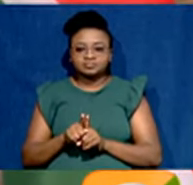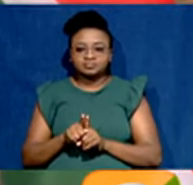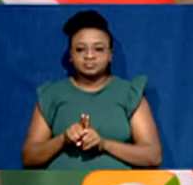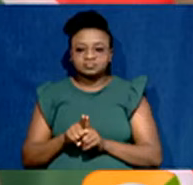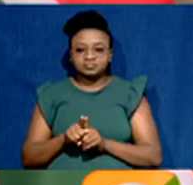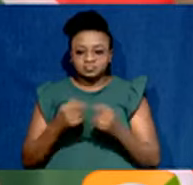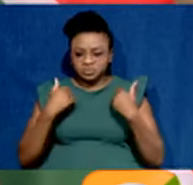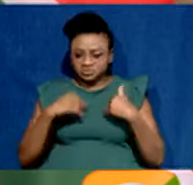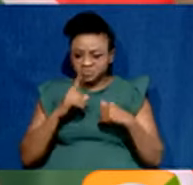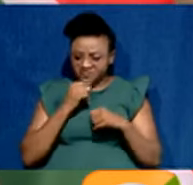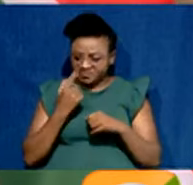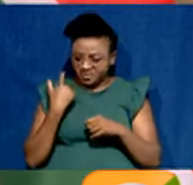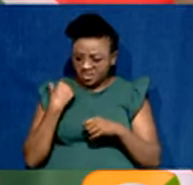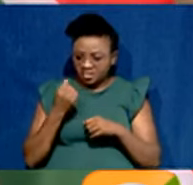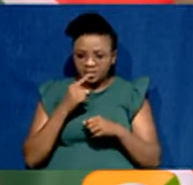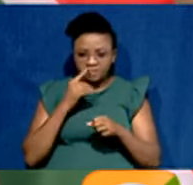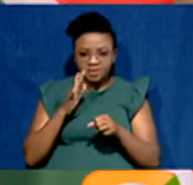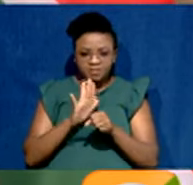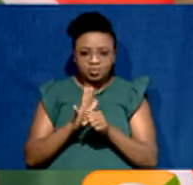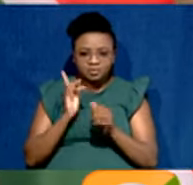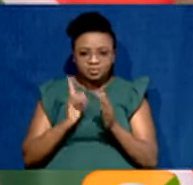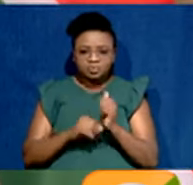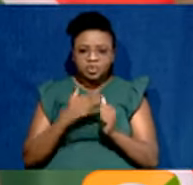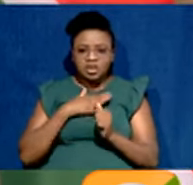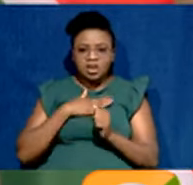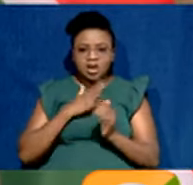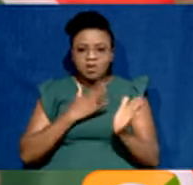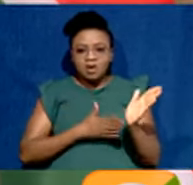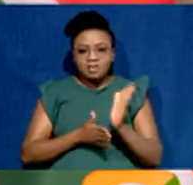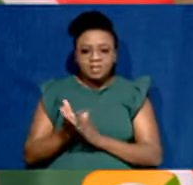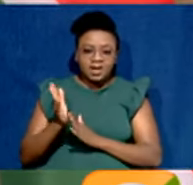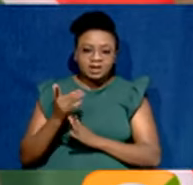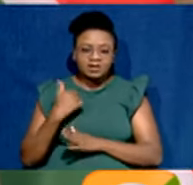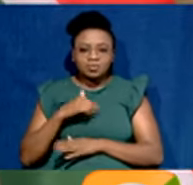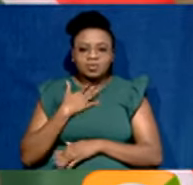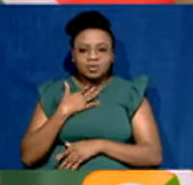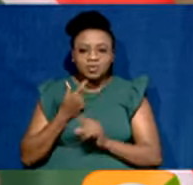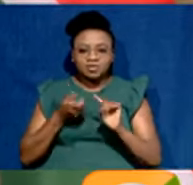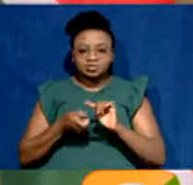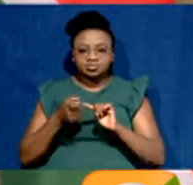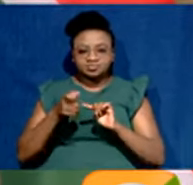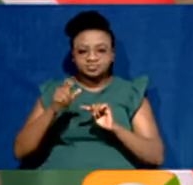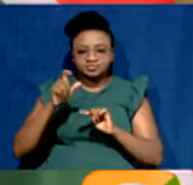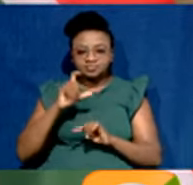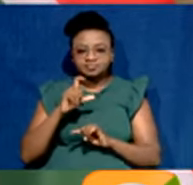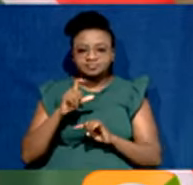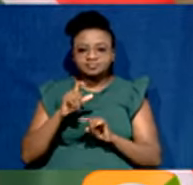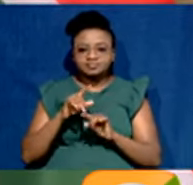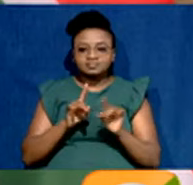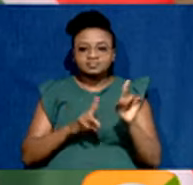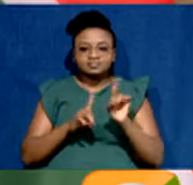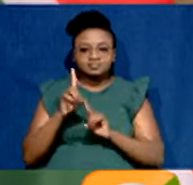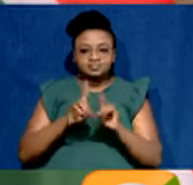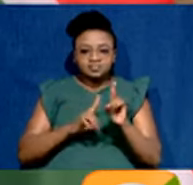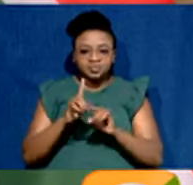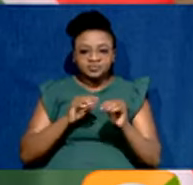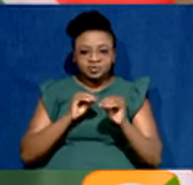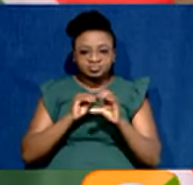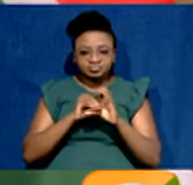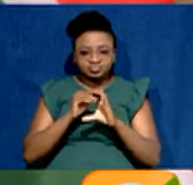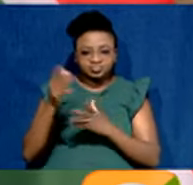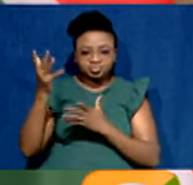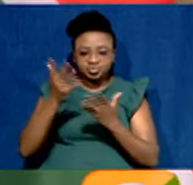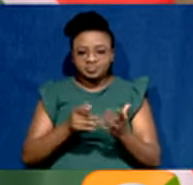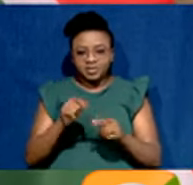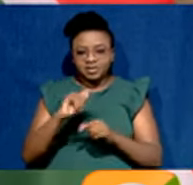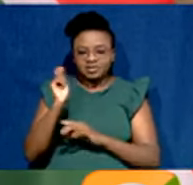I made a commitment in our plan that we want to increase foreign remittances coming into Kenya,